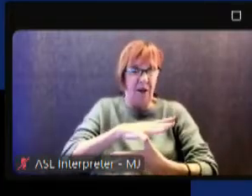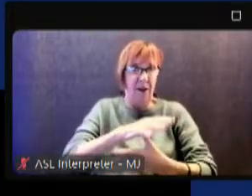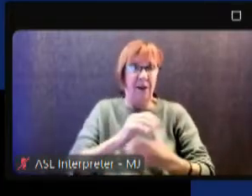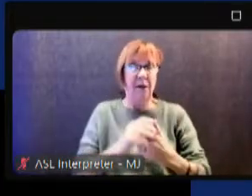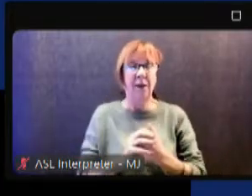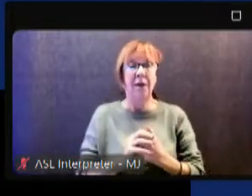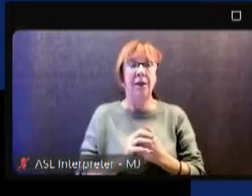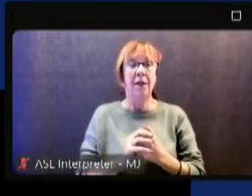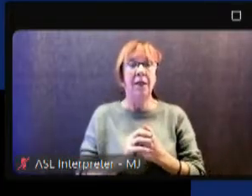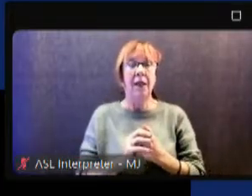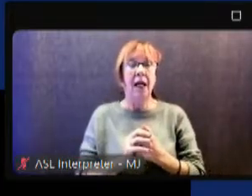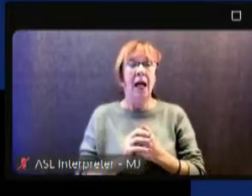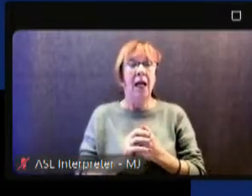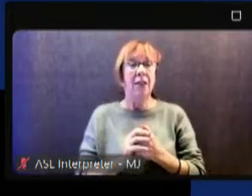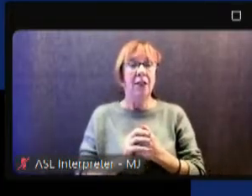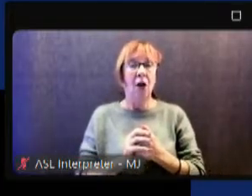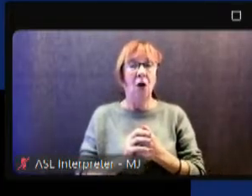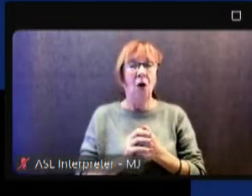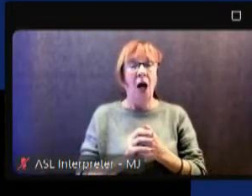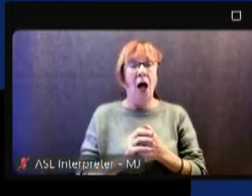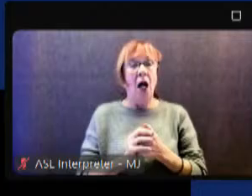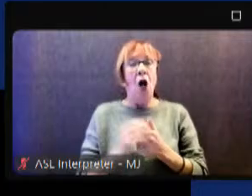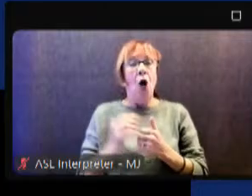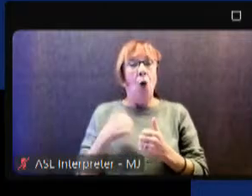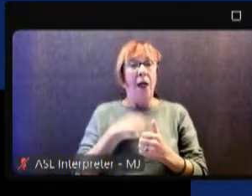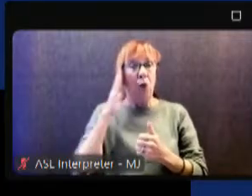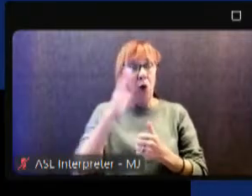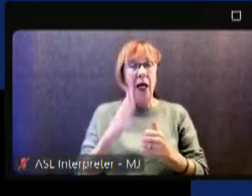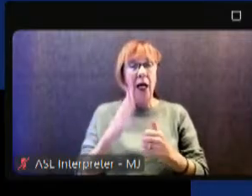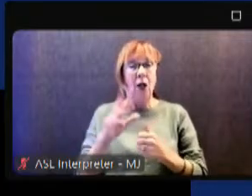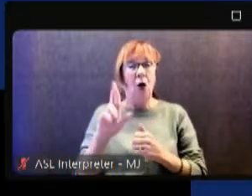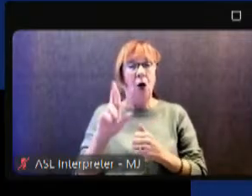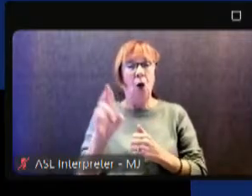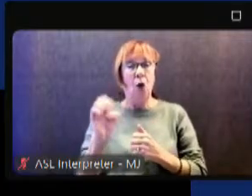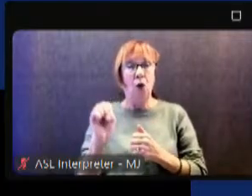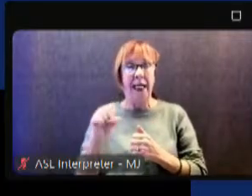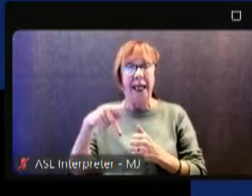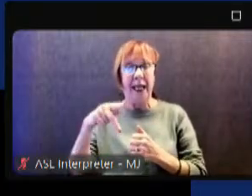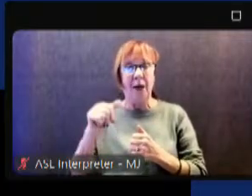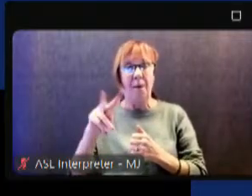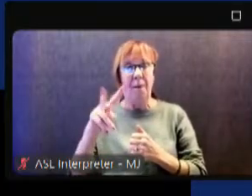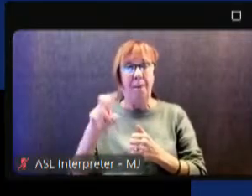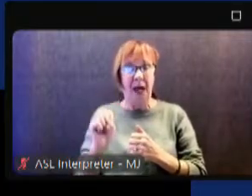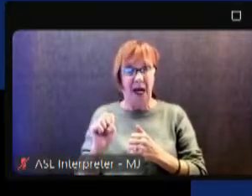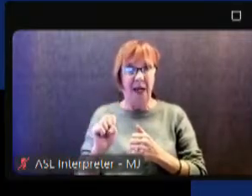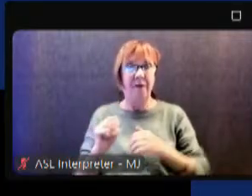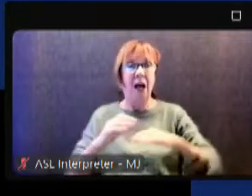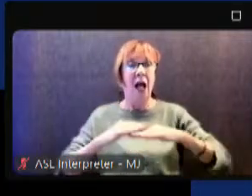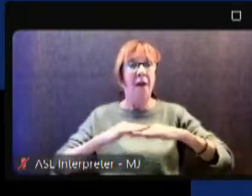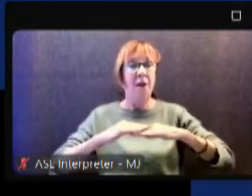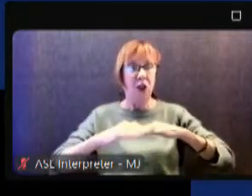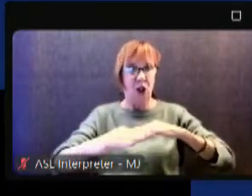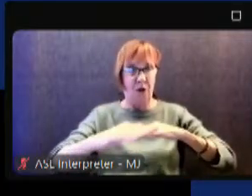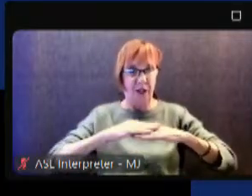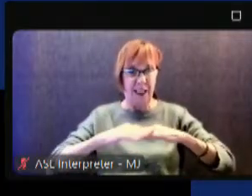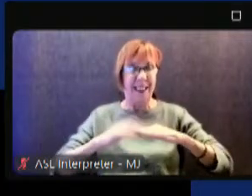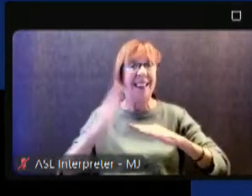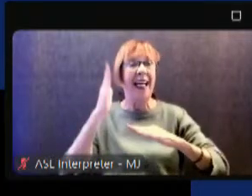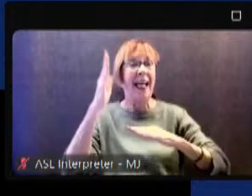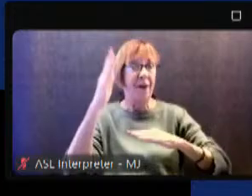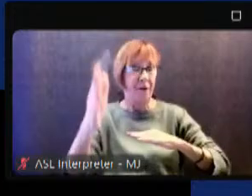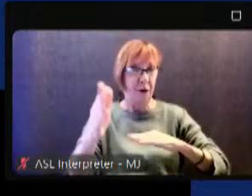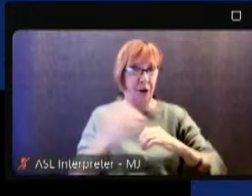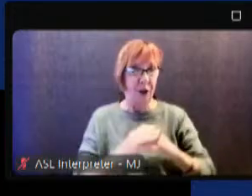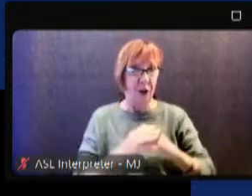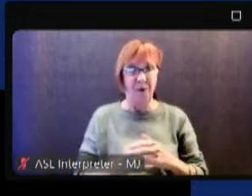roadway and repaving it. This will be done in the future once we commence with reconstruction and rebuilding. At this time, it's too early